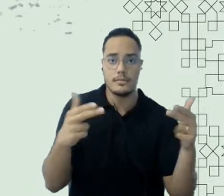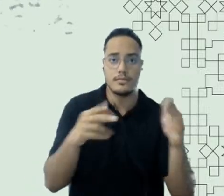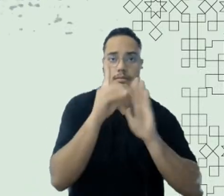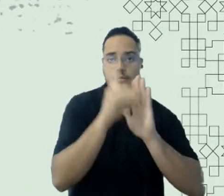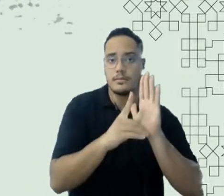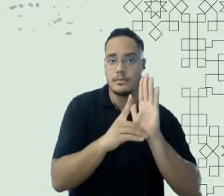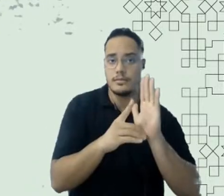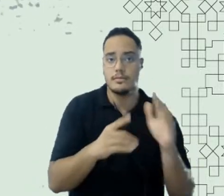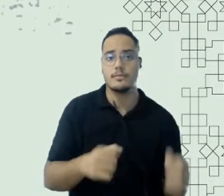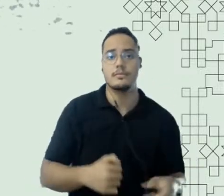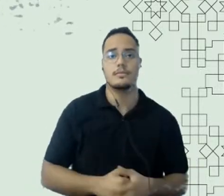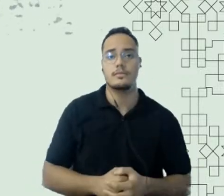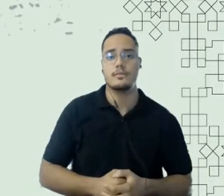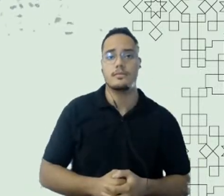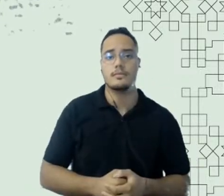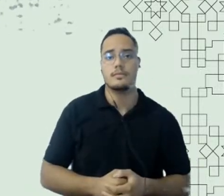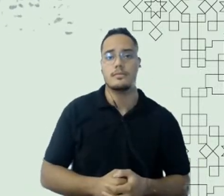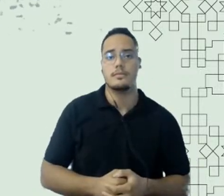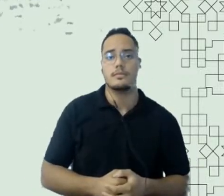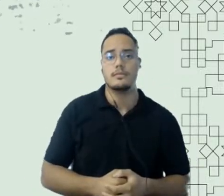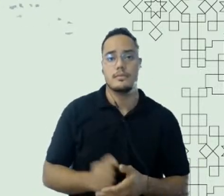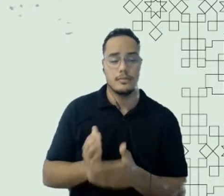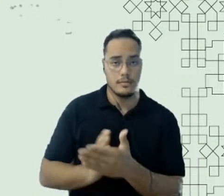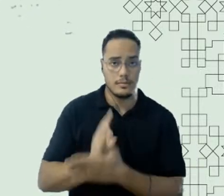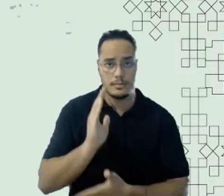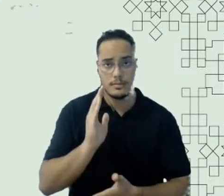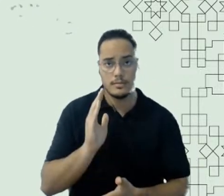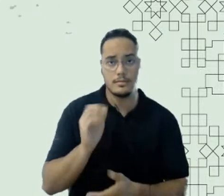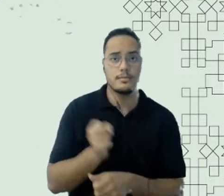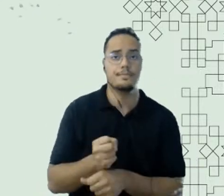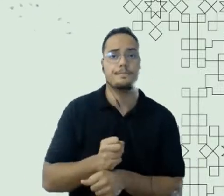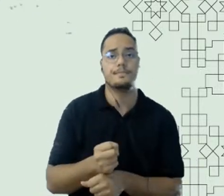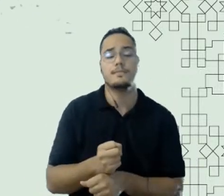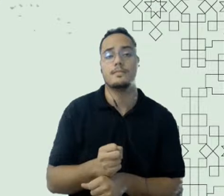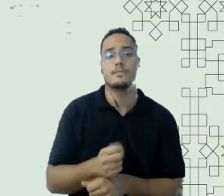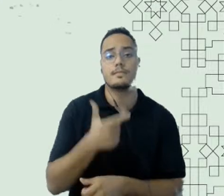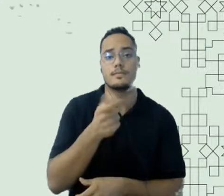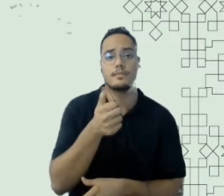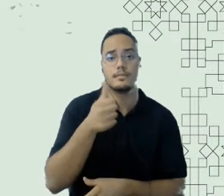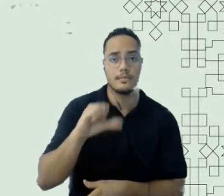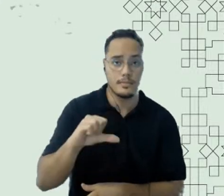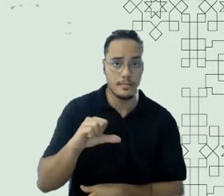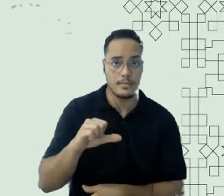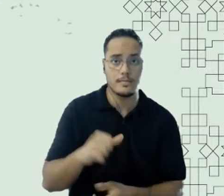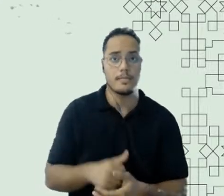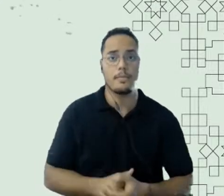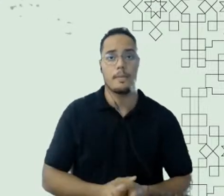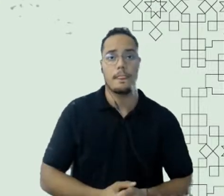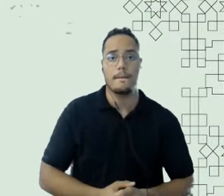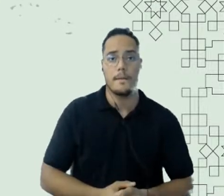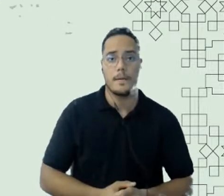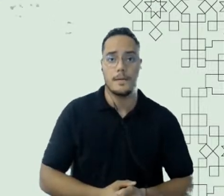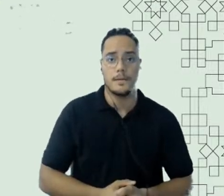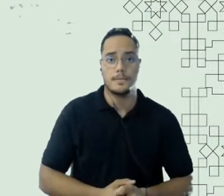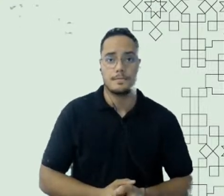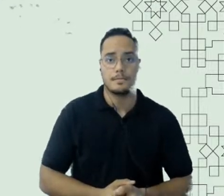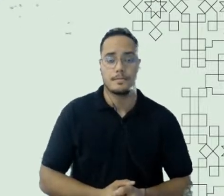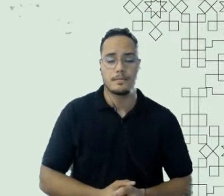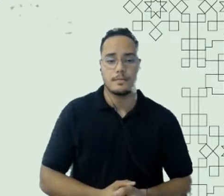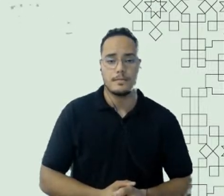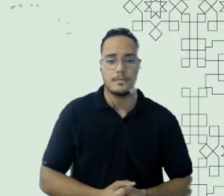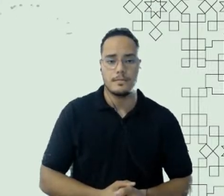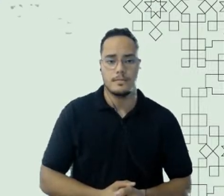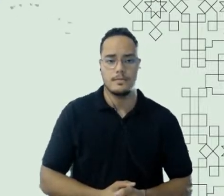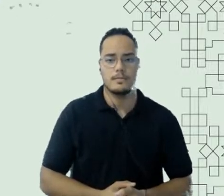approved, passed in 2019, before generative AI was in fashion, and now we have generative AI, and we